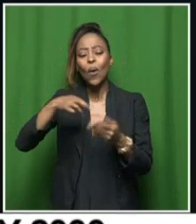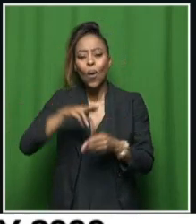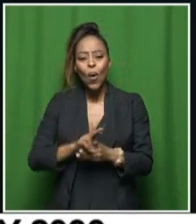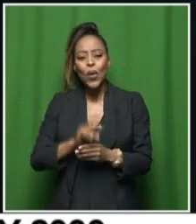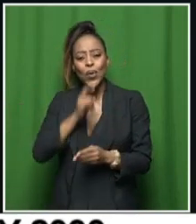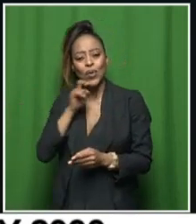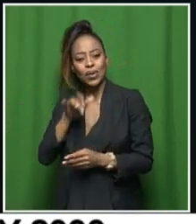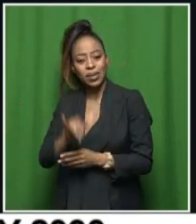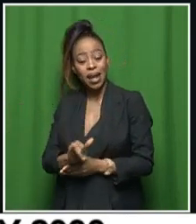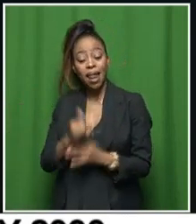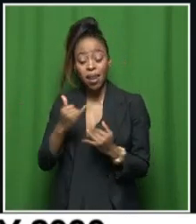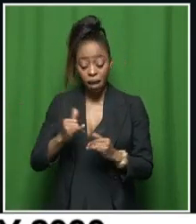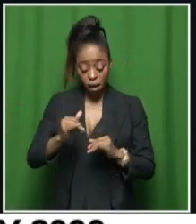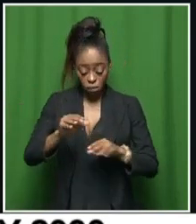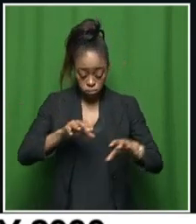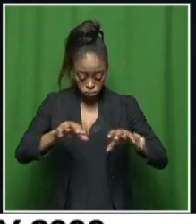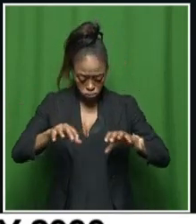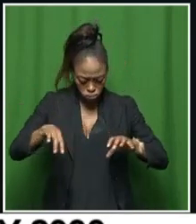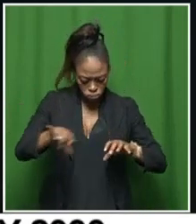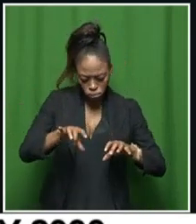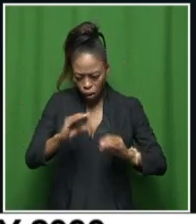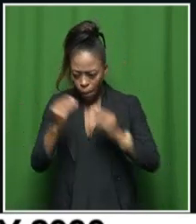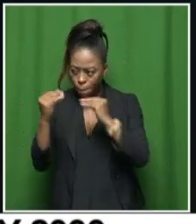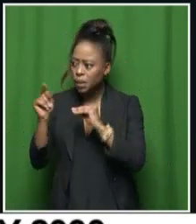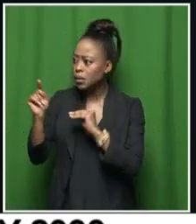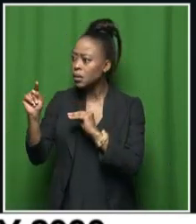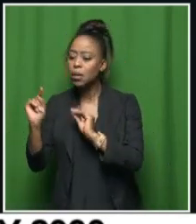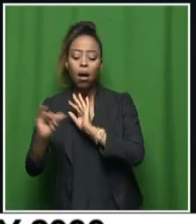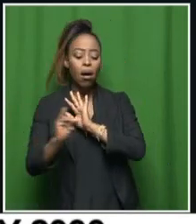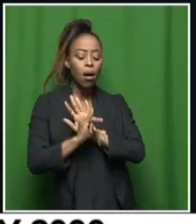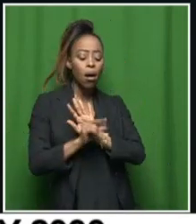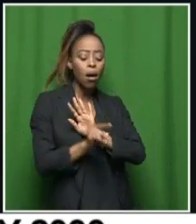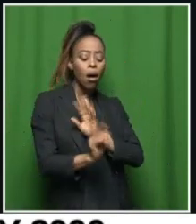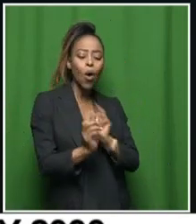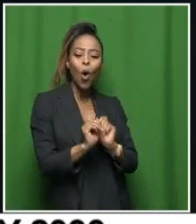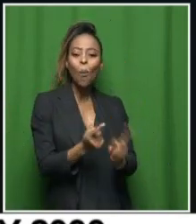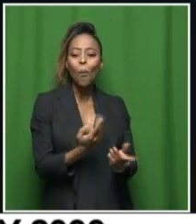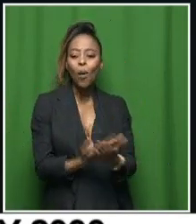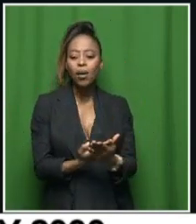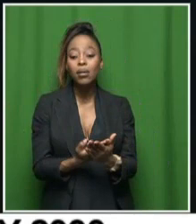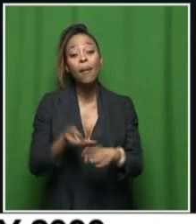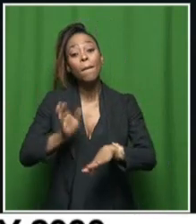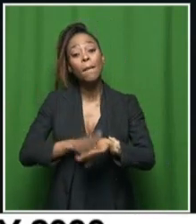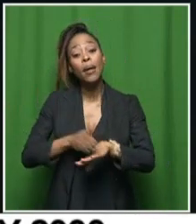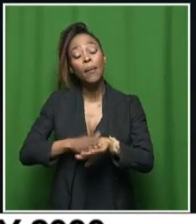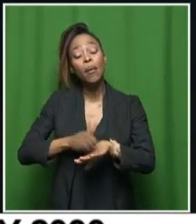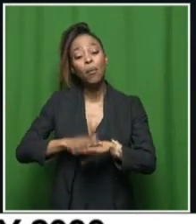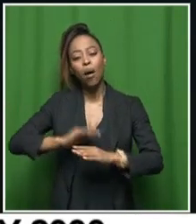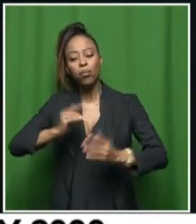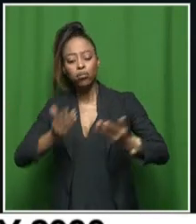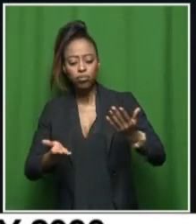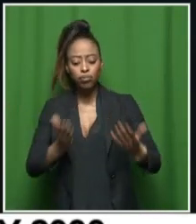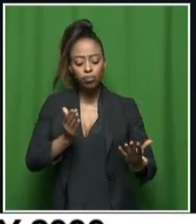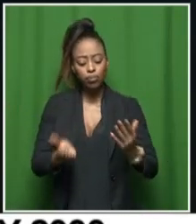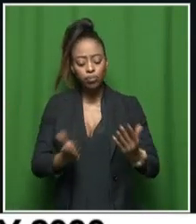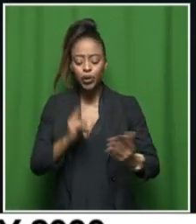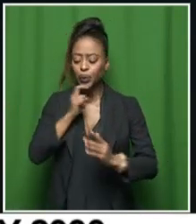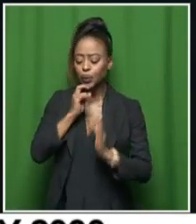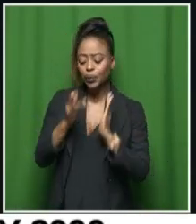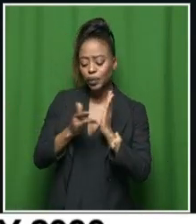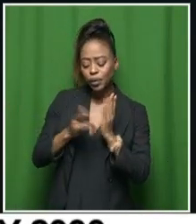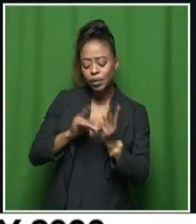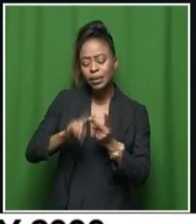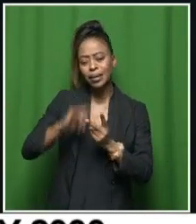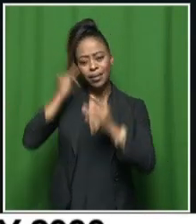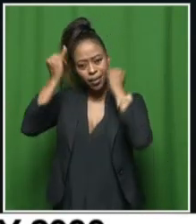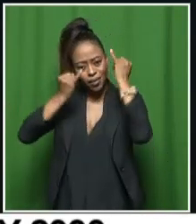chain, mapping that out, and for businesses to then find the opportunities, particularly, I think, strongly leveraging technology and innovation